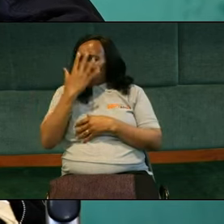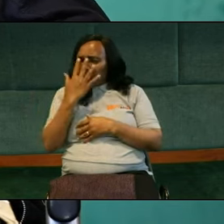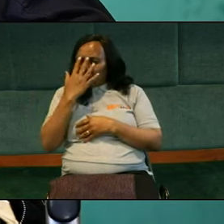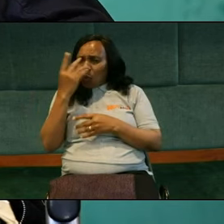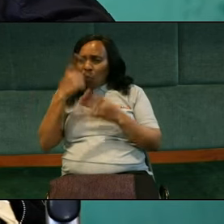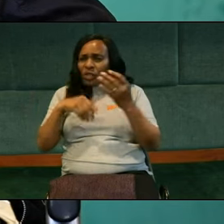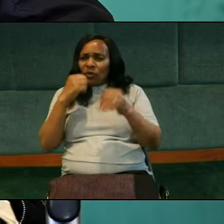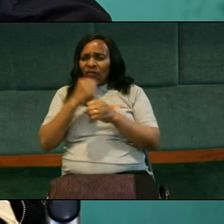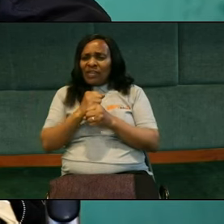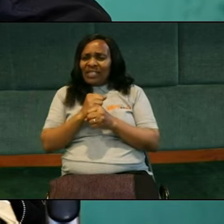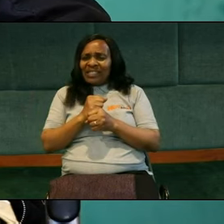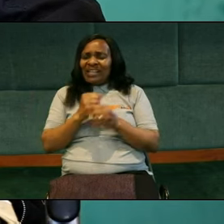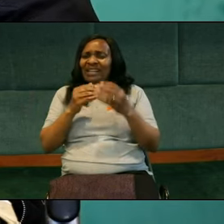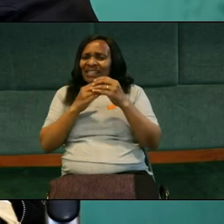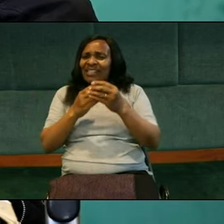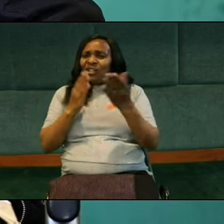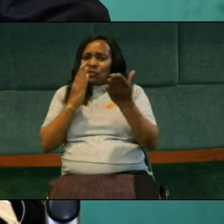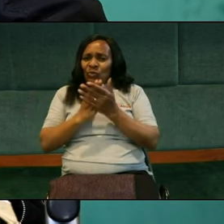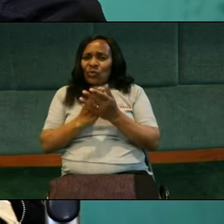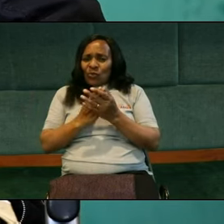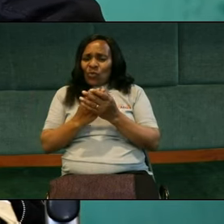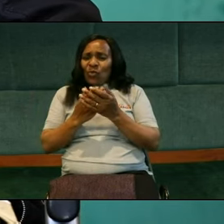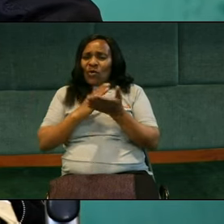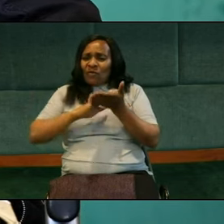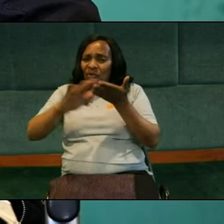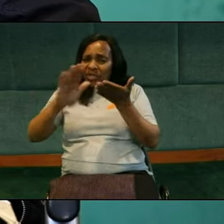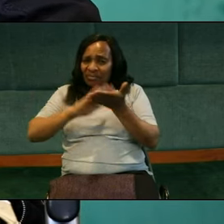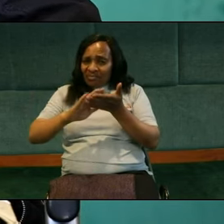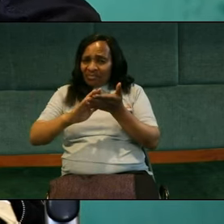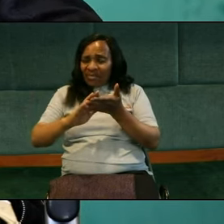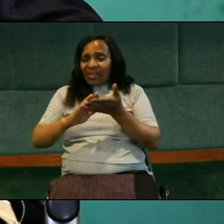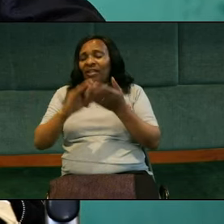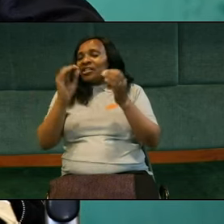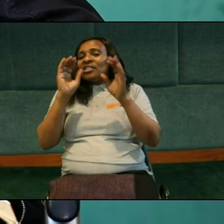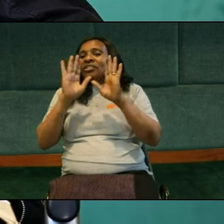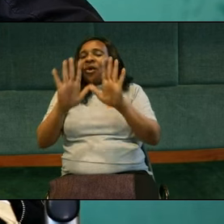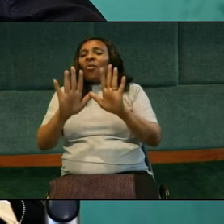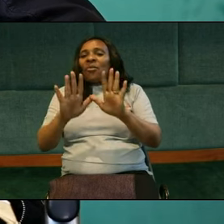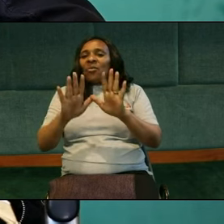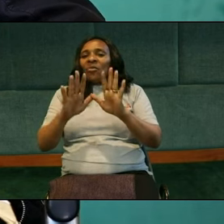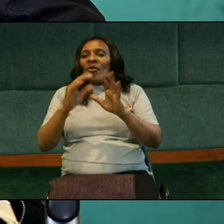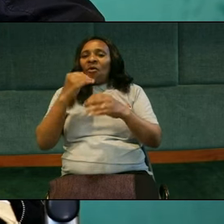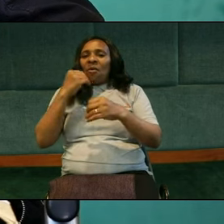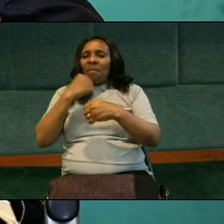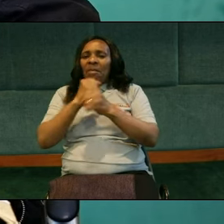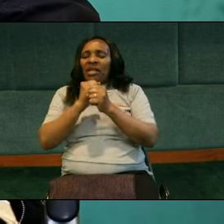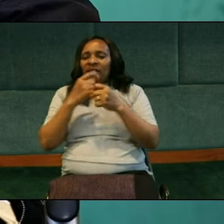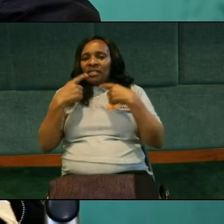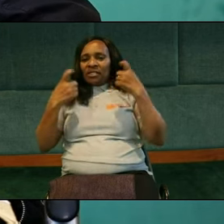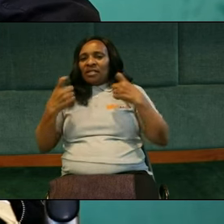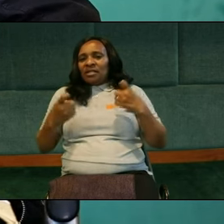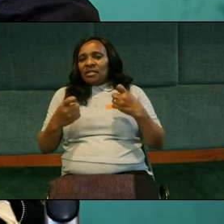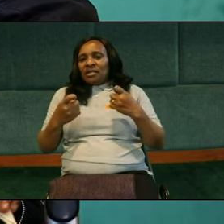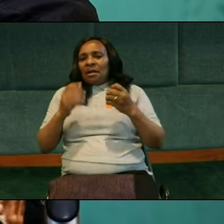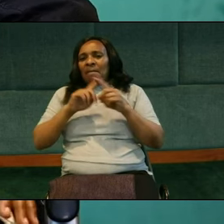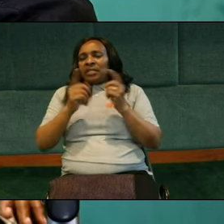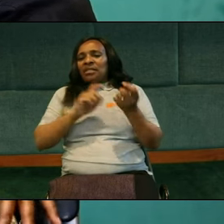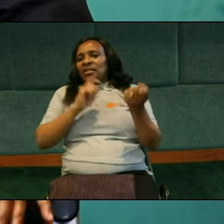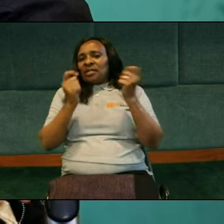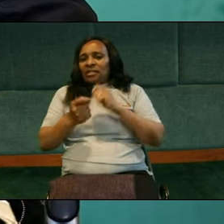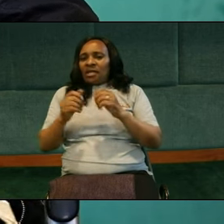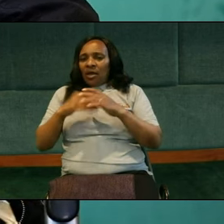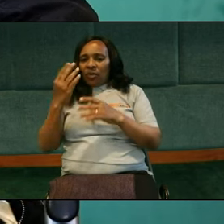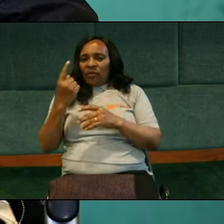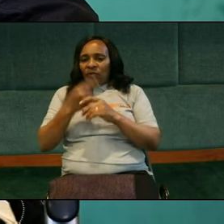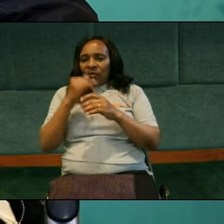to true repentance, so that you stop committing sin or iniquity knowingly, but turning away from it.